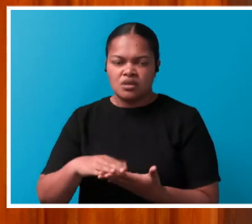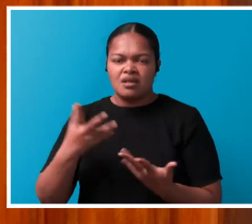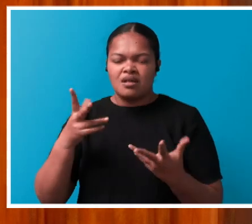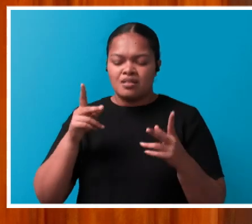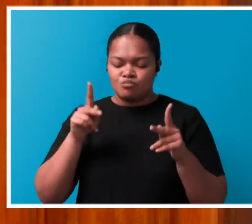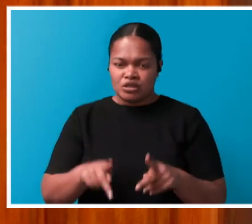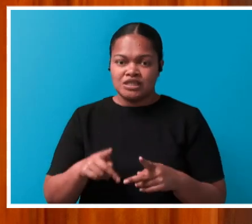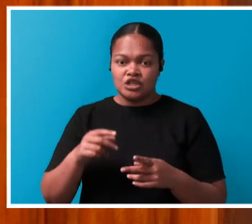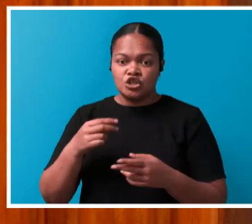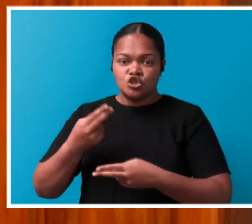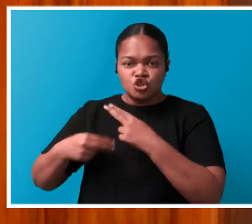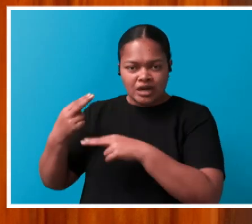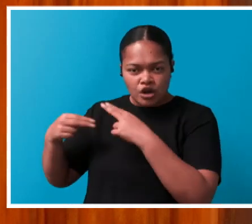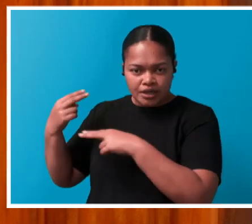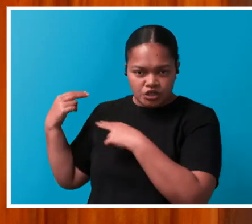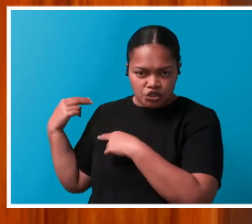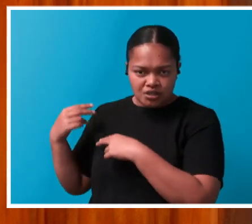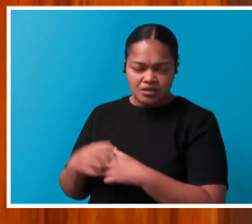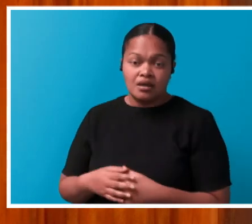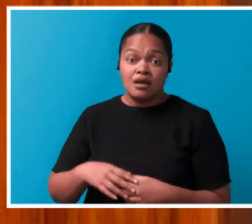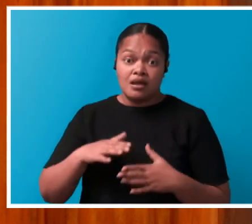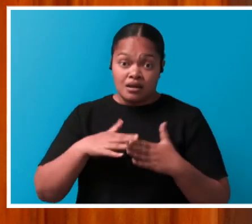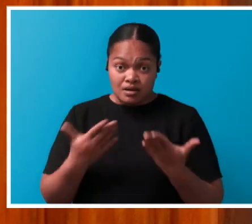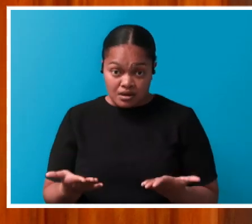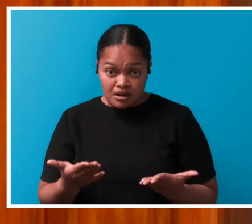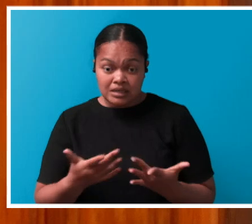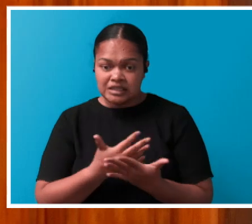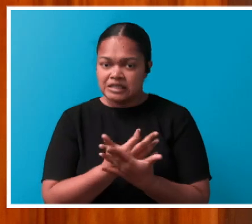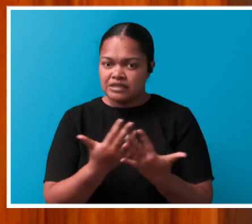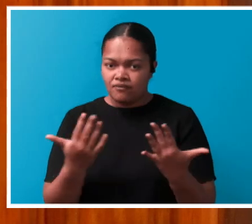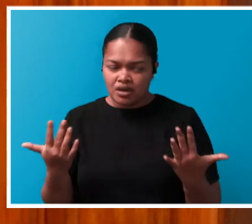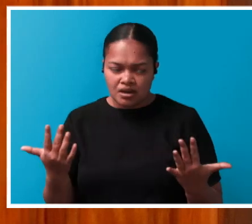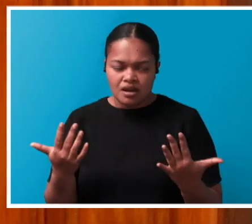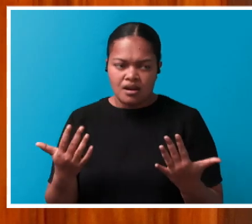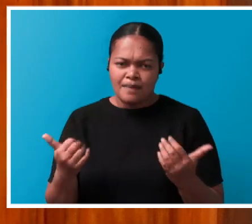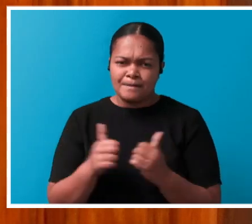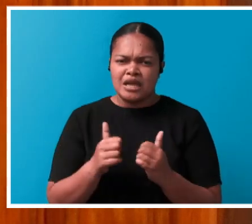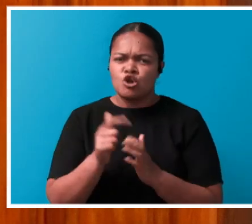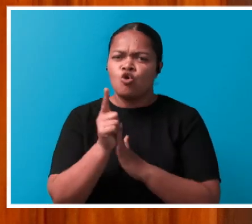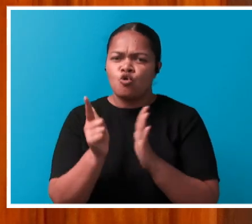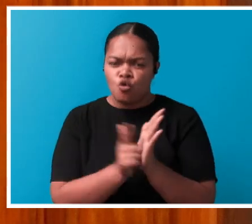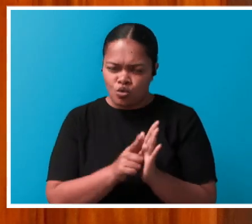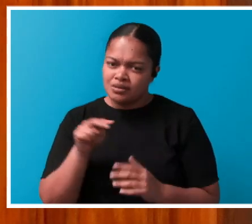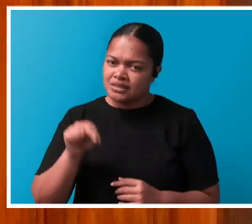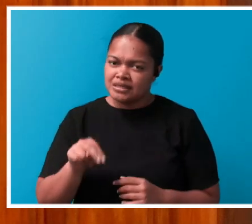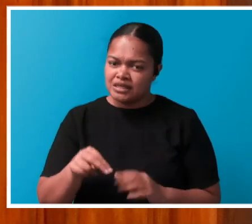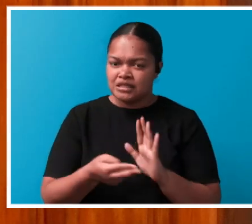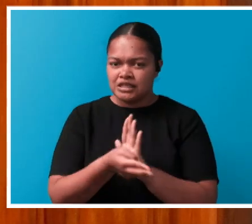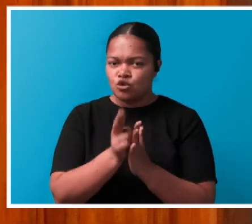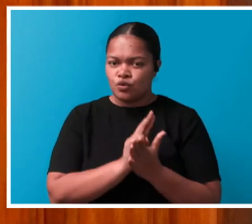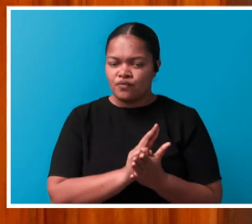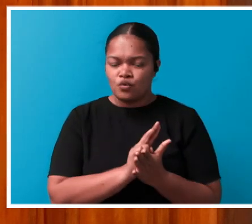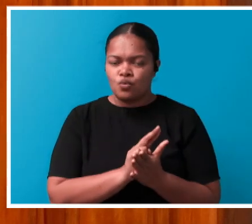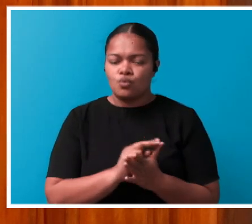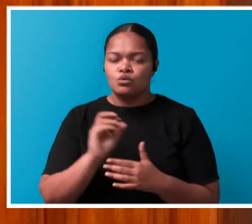generation. Currently, there are several archaic laws which require revision. The coalition